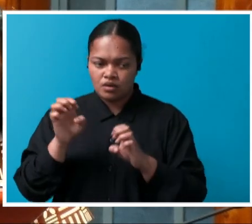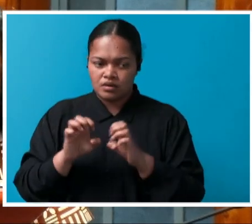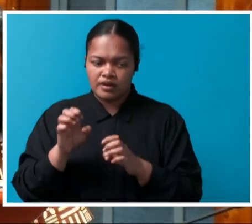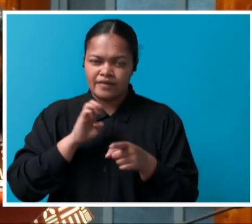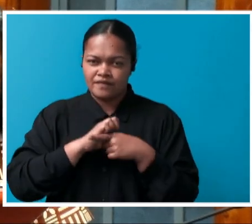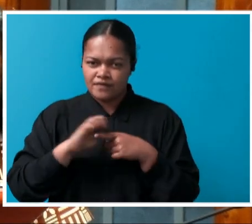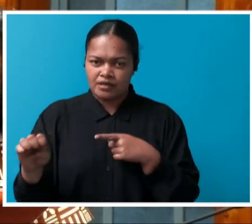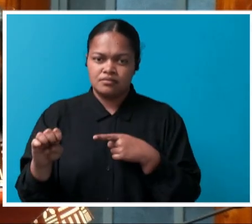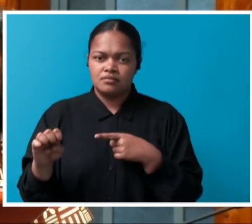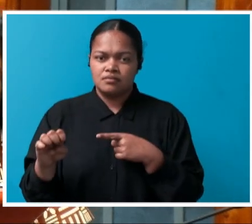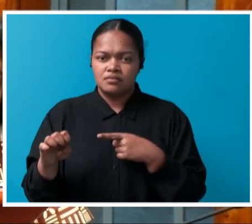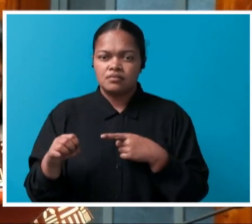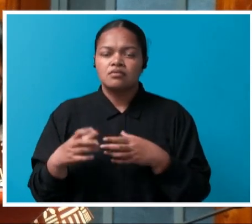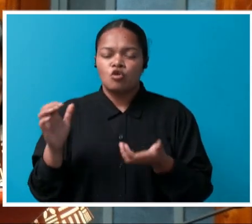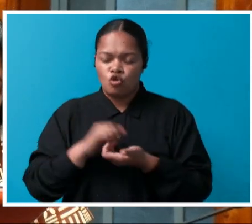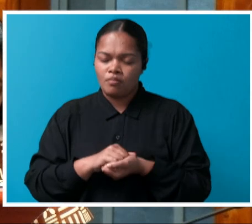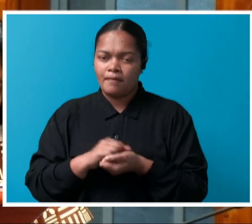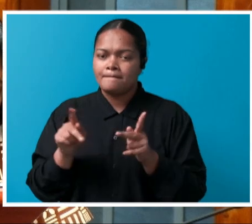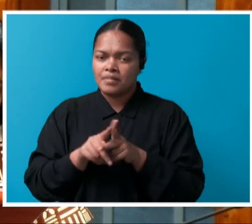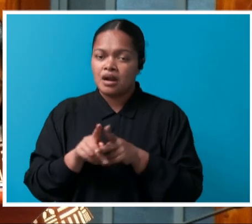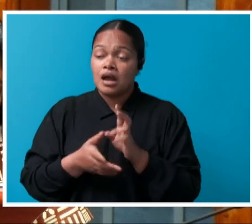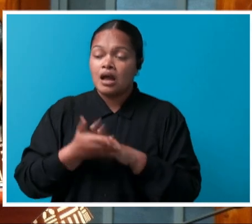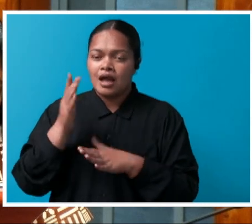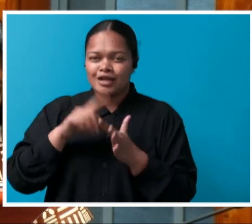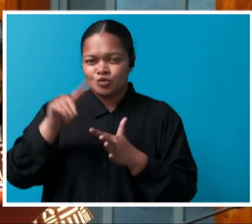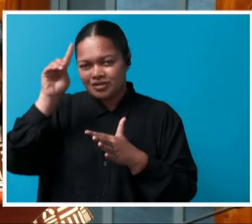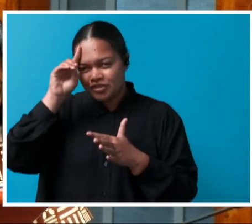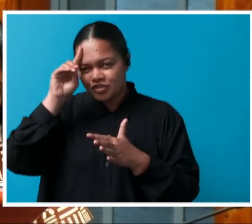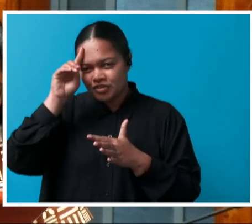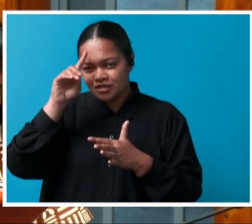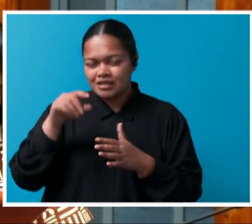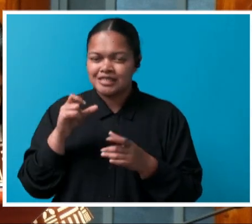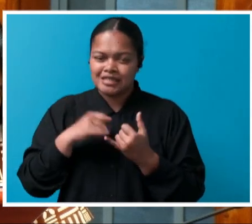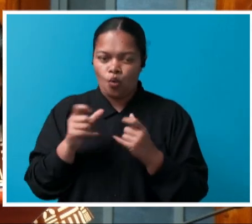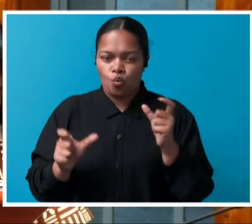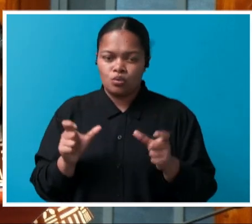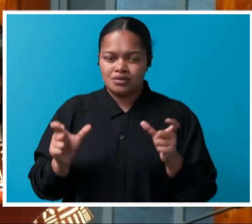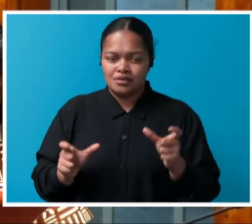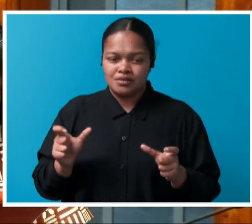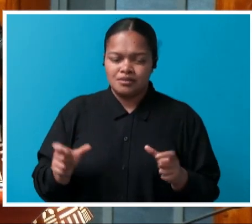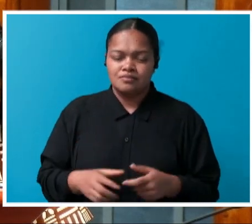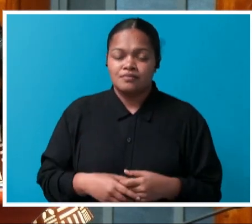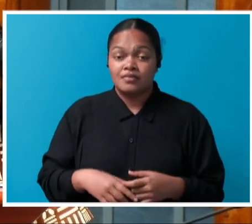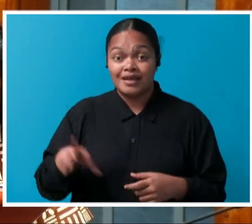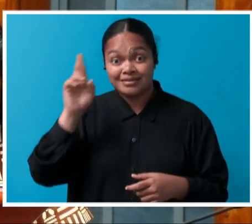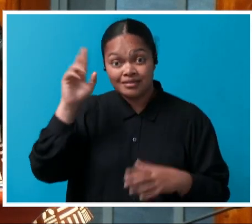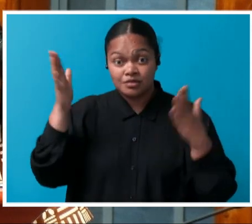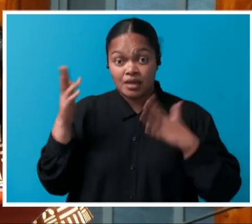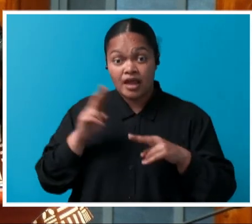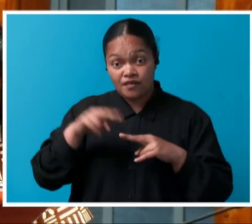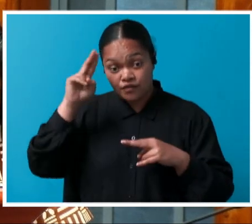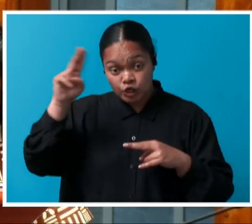enhanced collaboration and partnership amongst the higher education stakeholders. Mr. Speaker, sir, FNU held